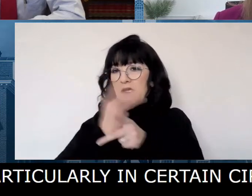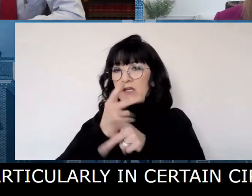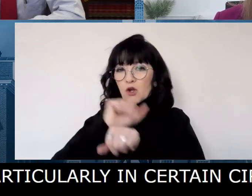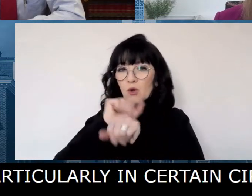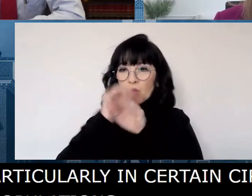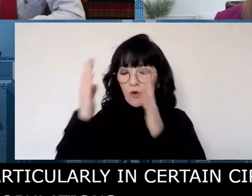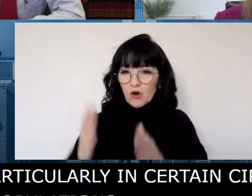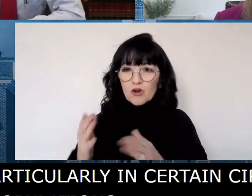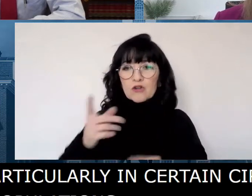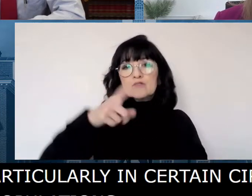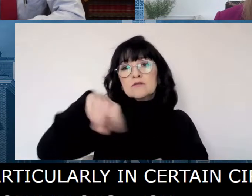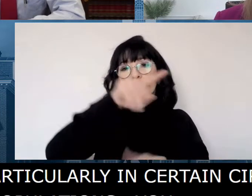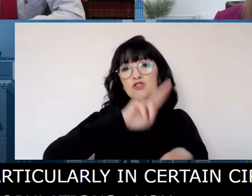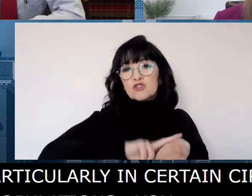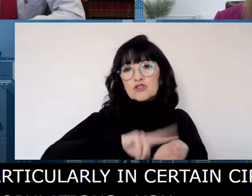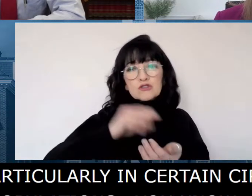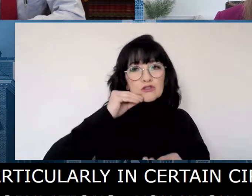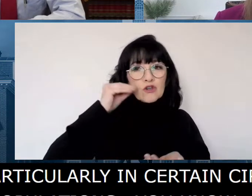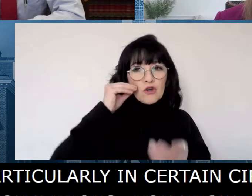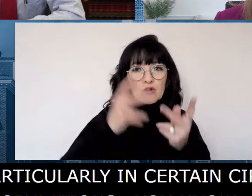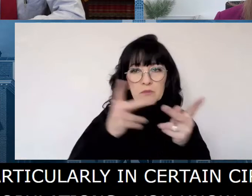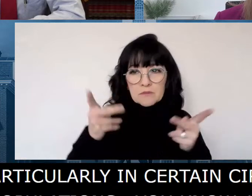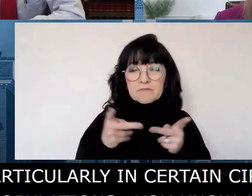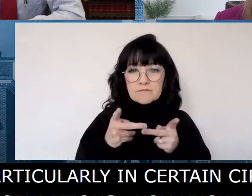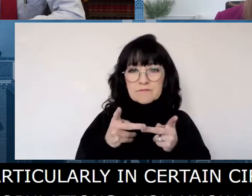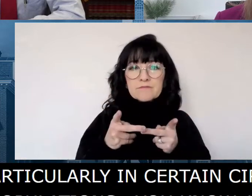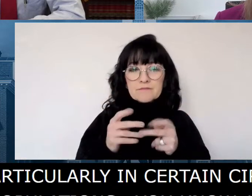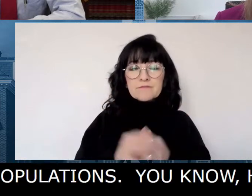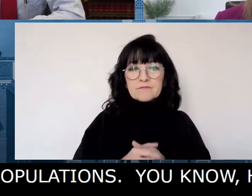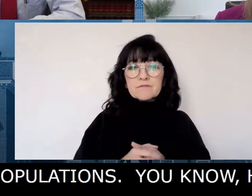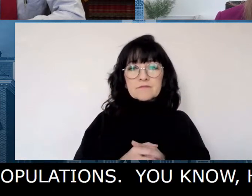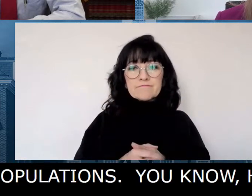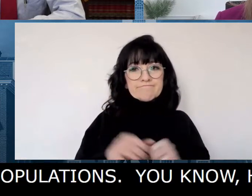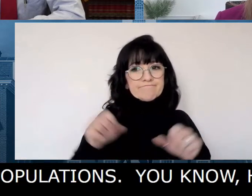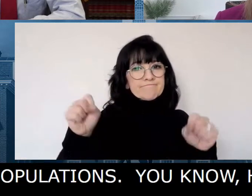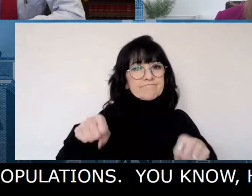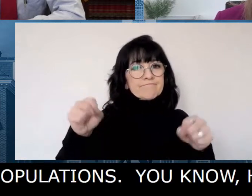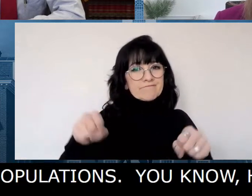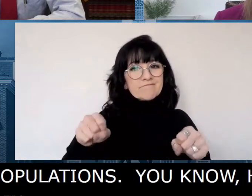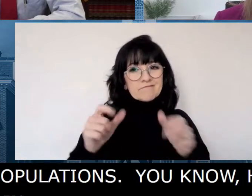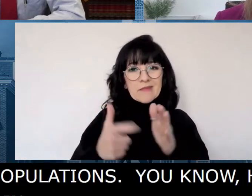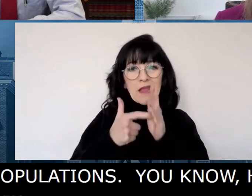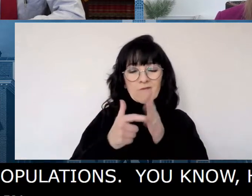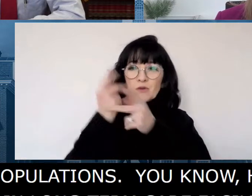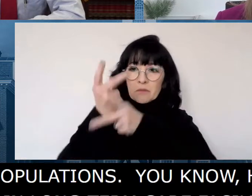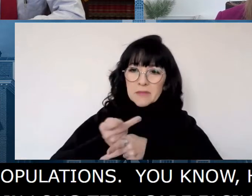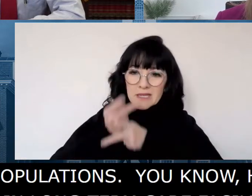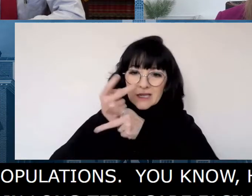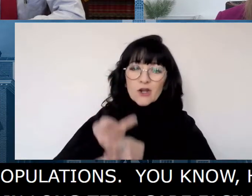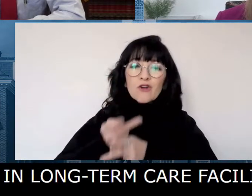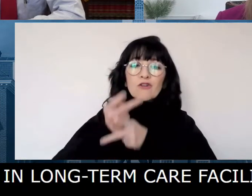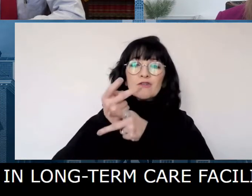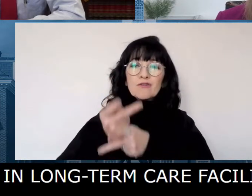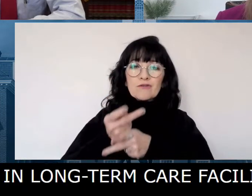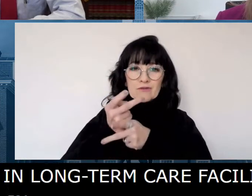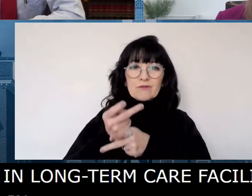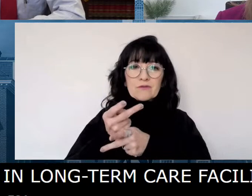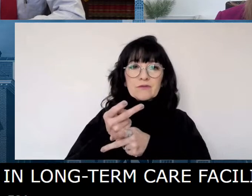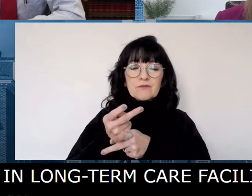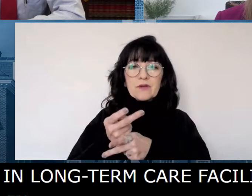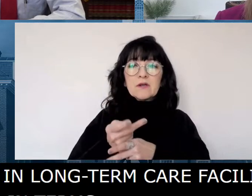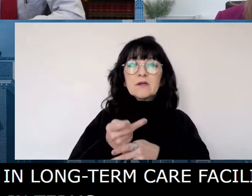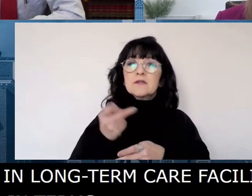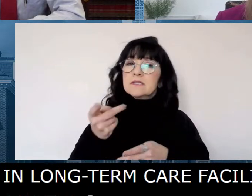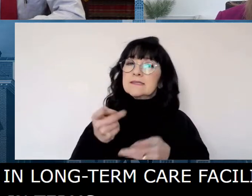care facilities. It is, you have to be careful in terms of having unintended consequences